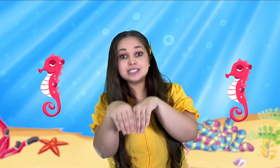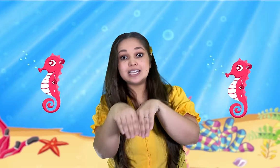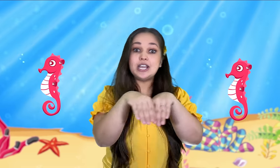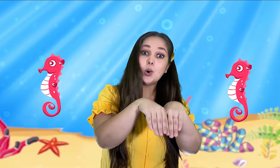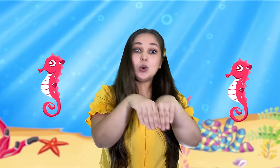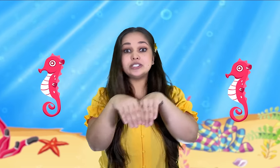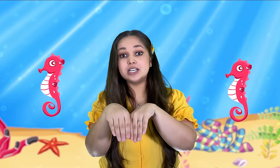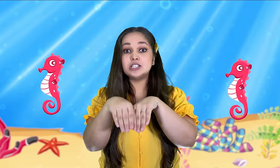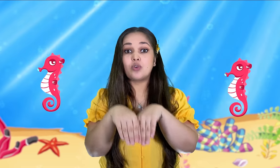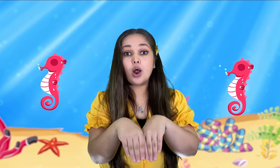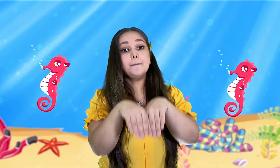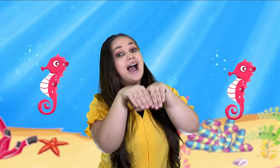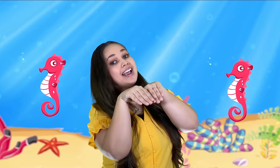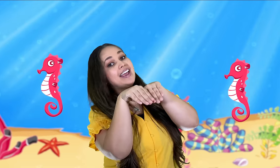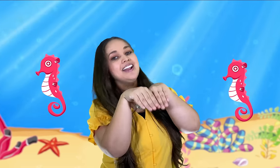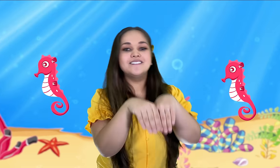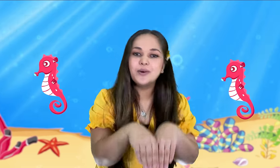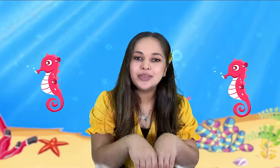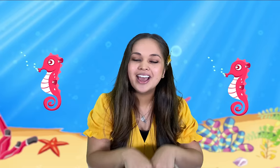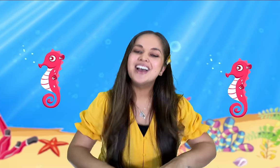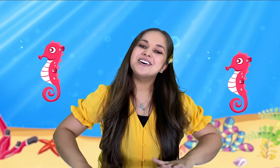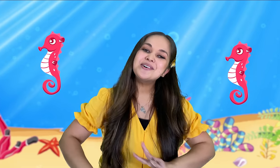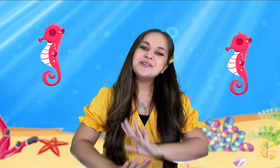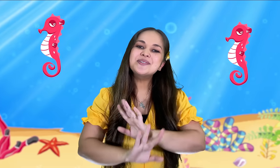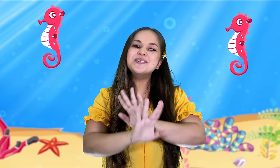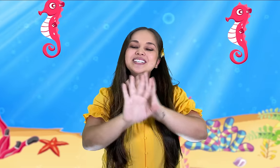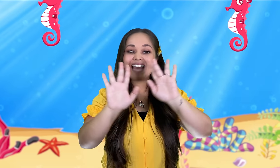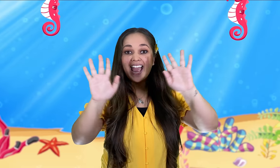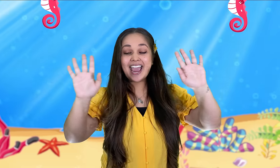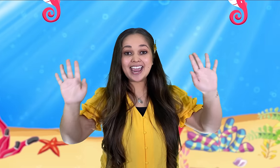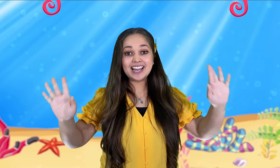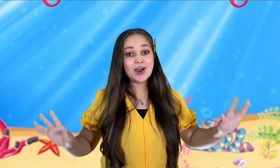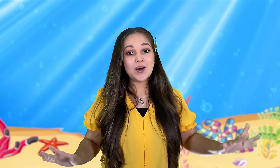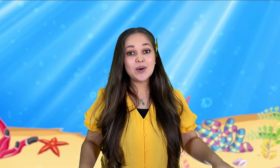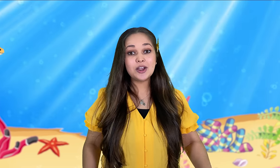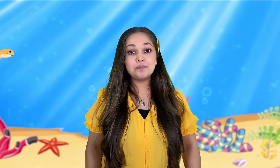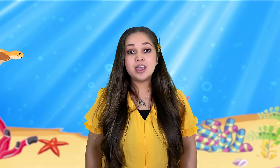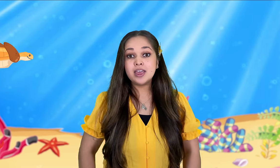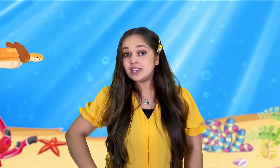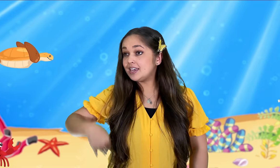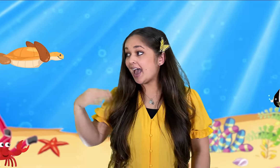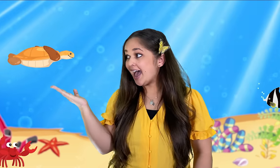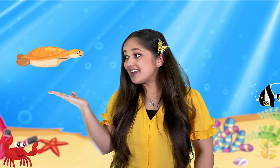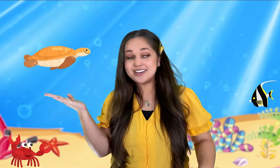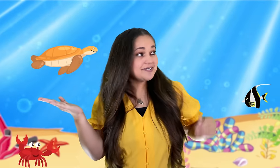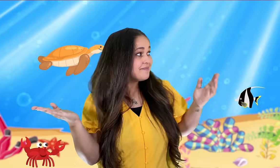The seahorses rock back and forth all day long.